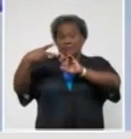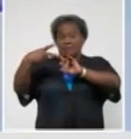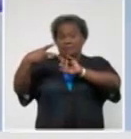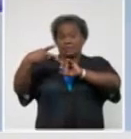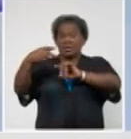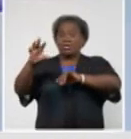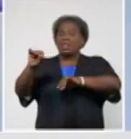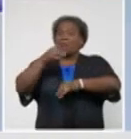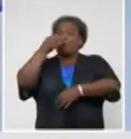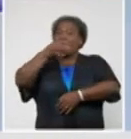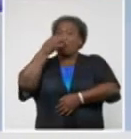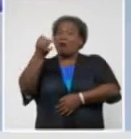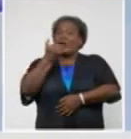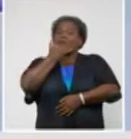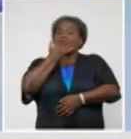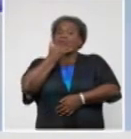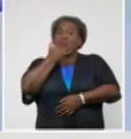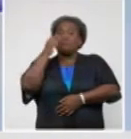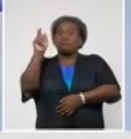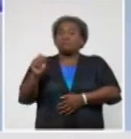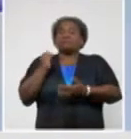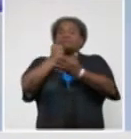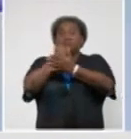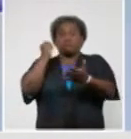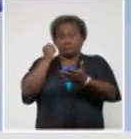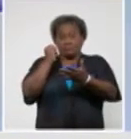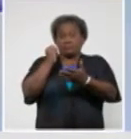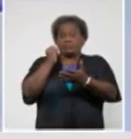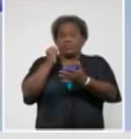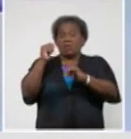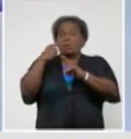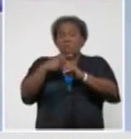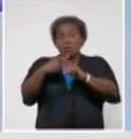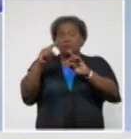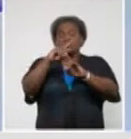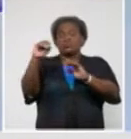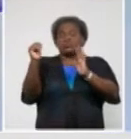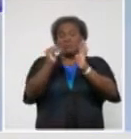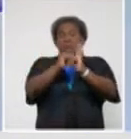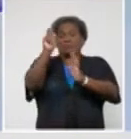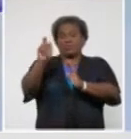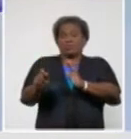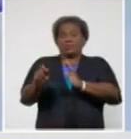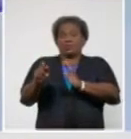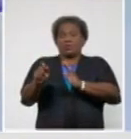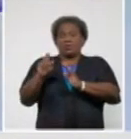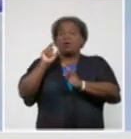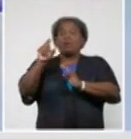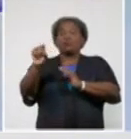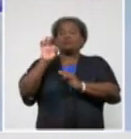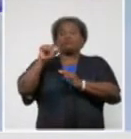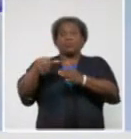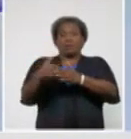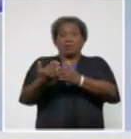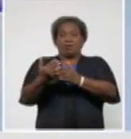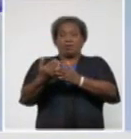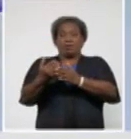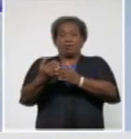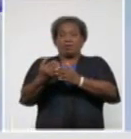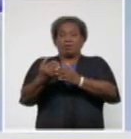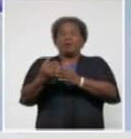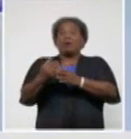20.47, also lower than yesterday. Artemisa has a rate of 13.98,